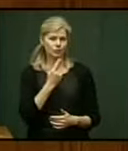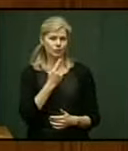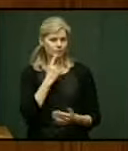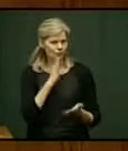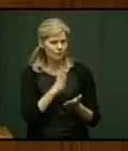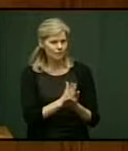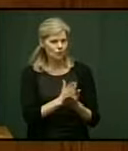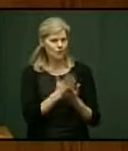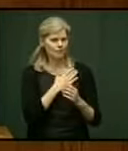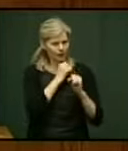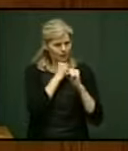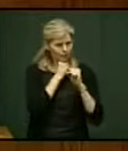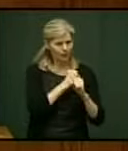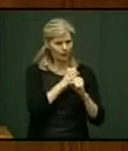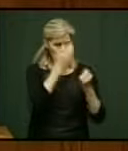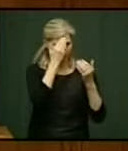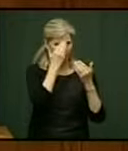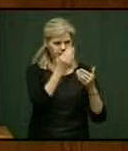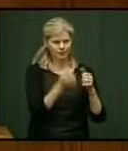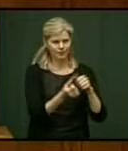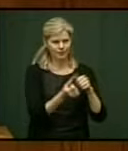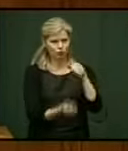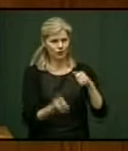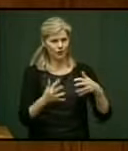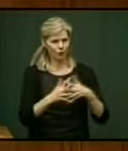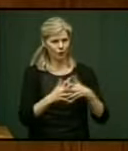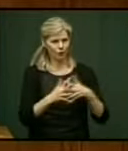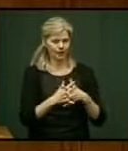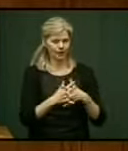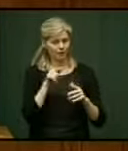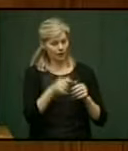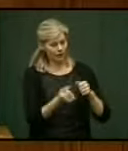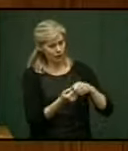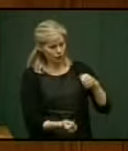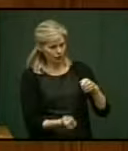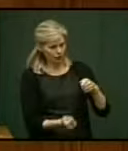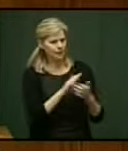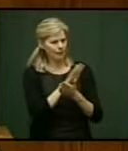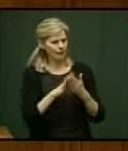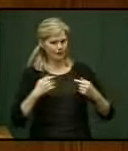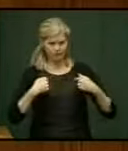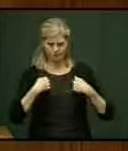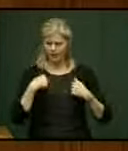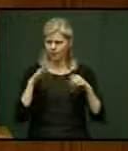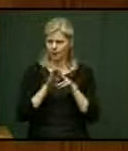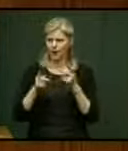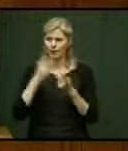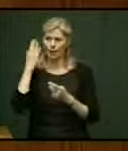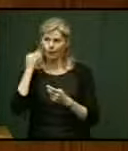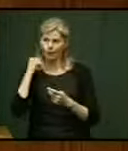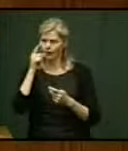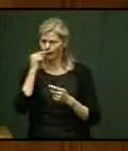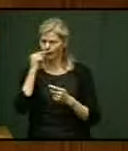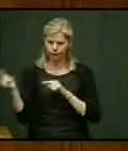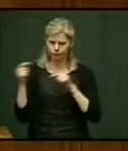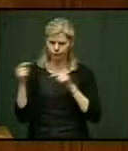o Waitangi as the reason I and all Pākehā are able to be here with legitimacy and call this